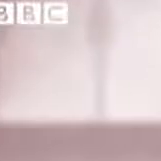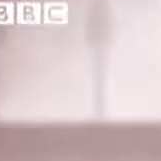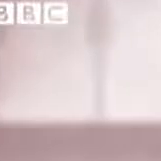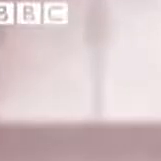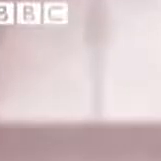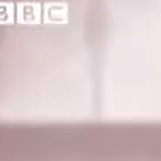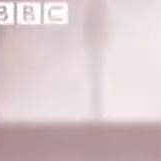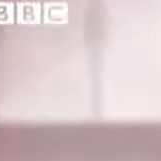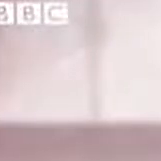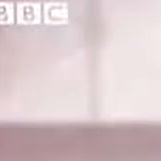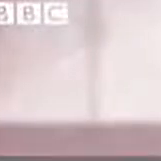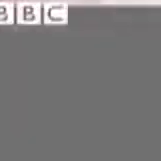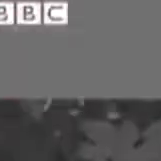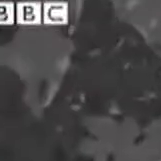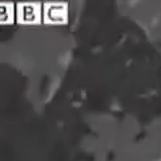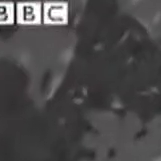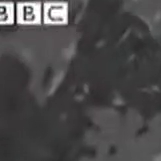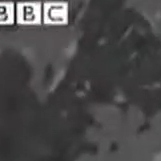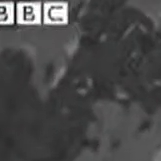in the future?